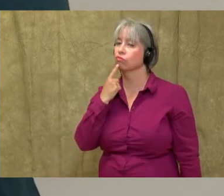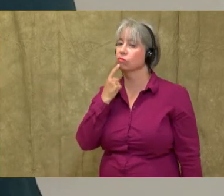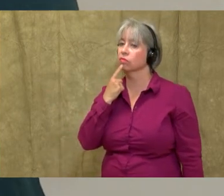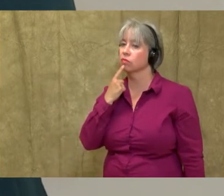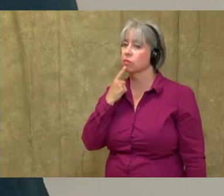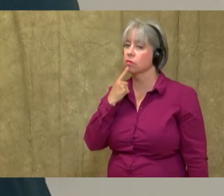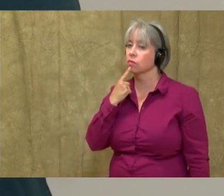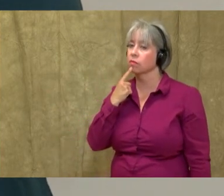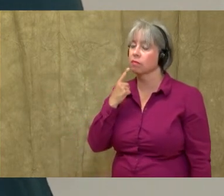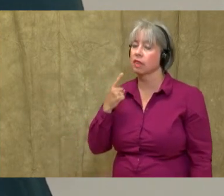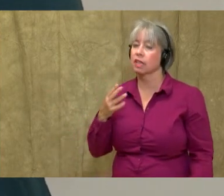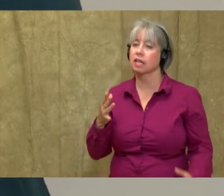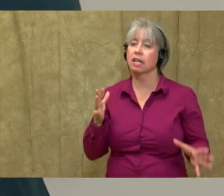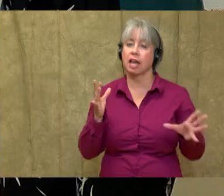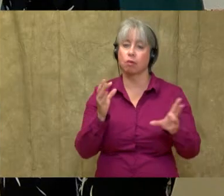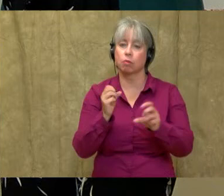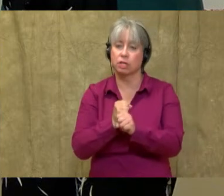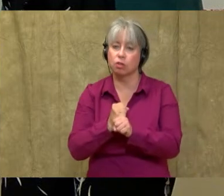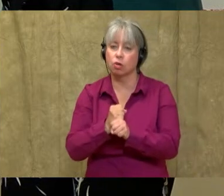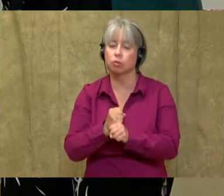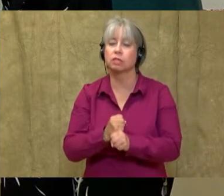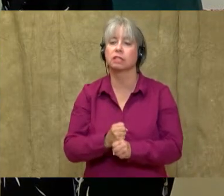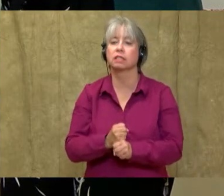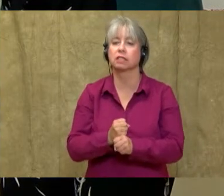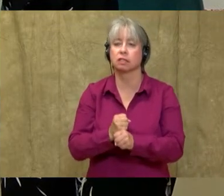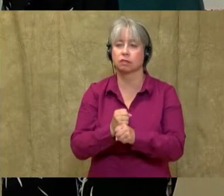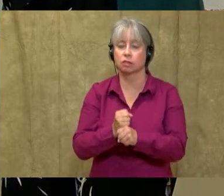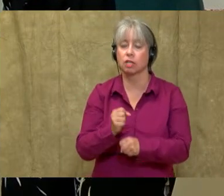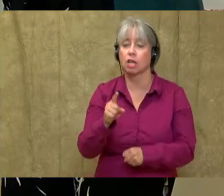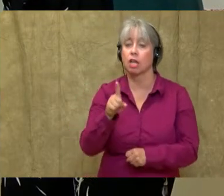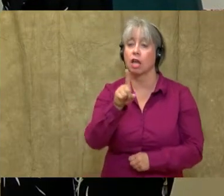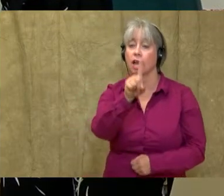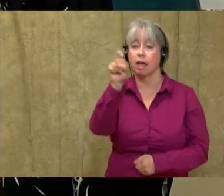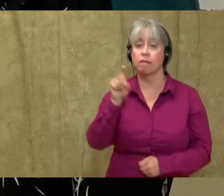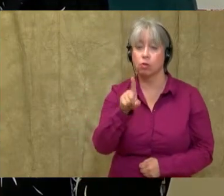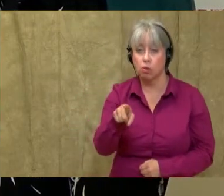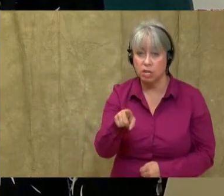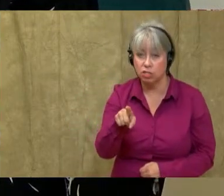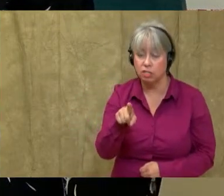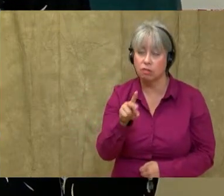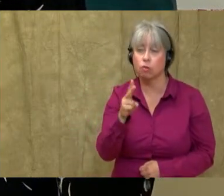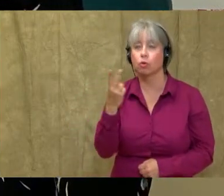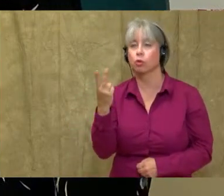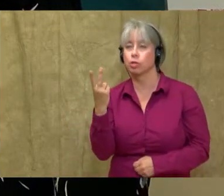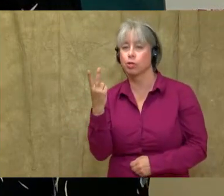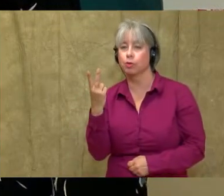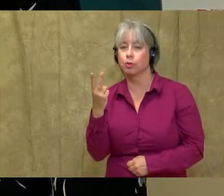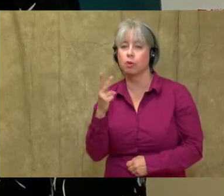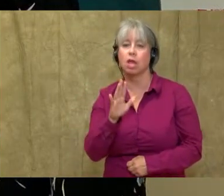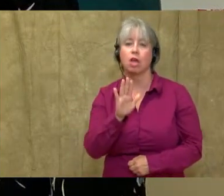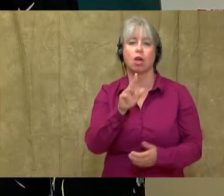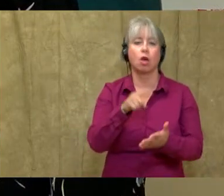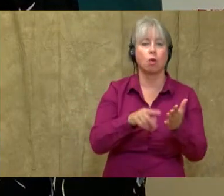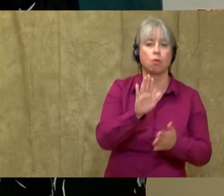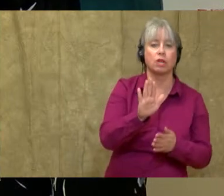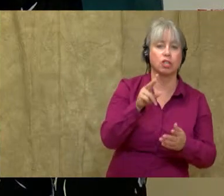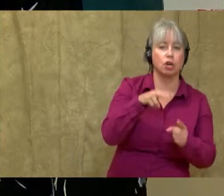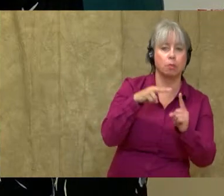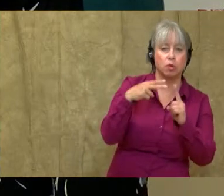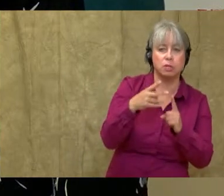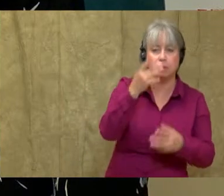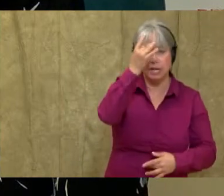But as we close for today, I have one question for you. Well, two questions. What is your perspective on the pandemic?